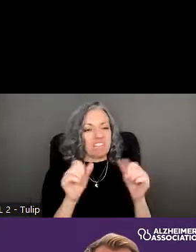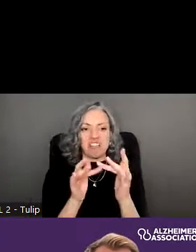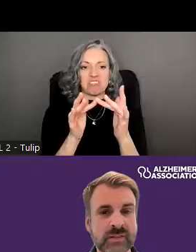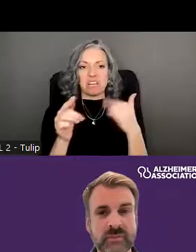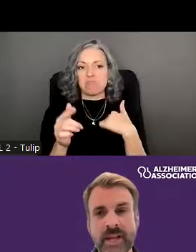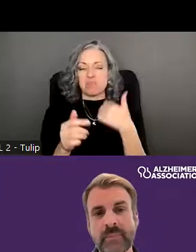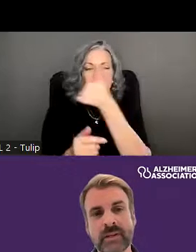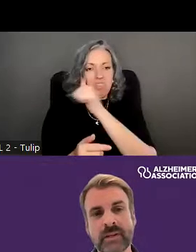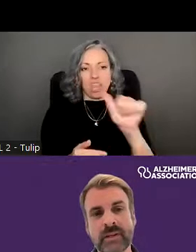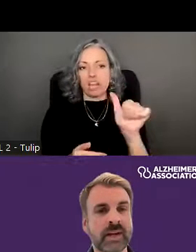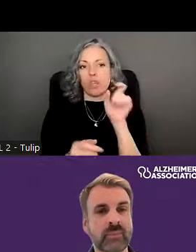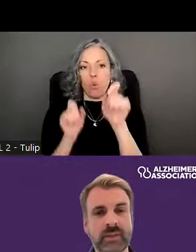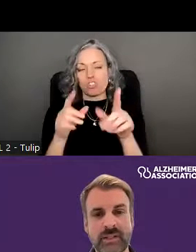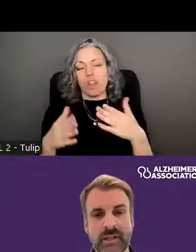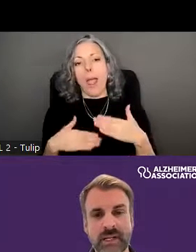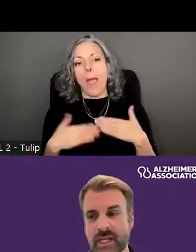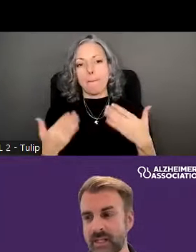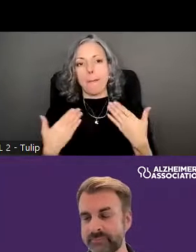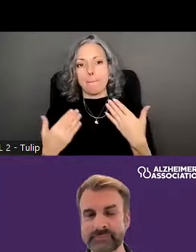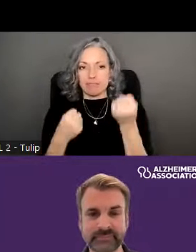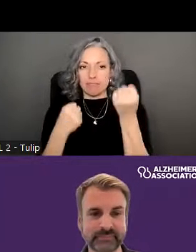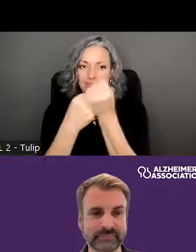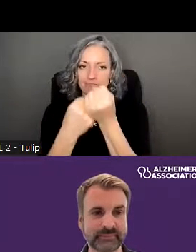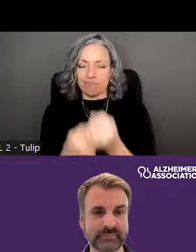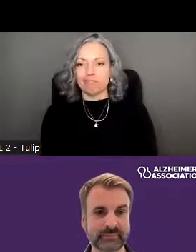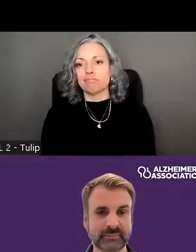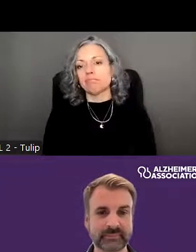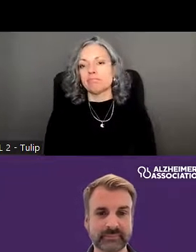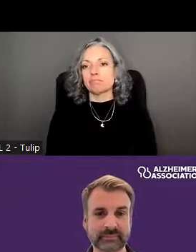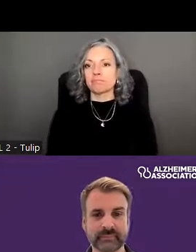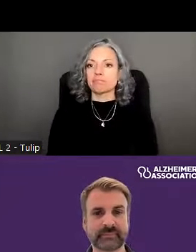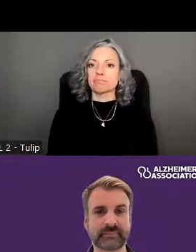with any questions. I'd be happy to provide more detail on anything.